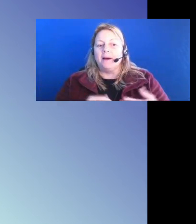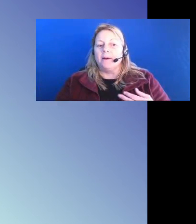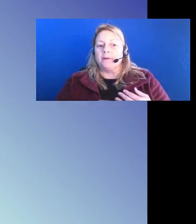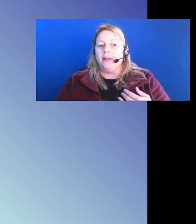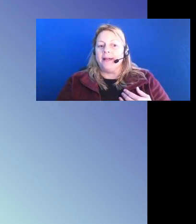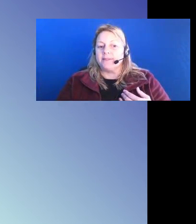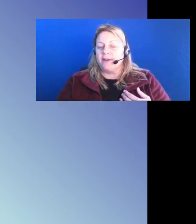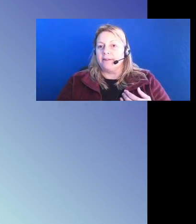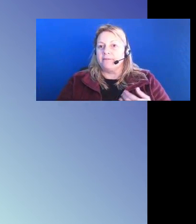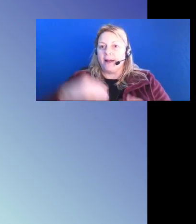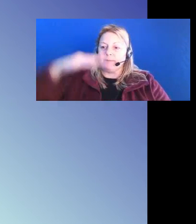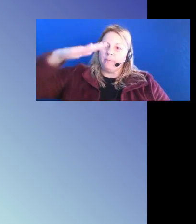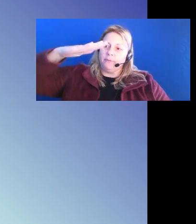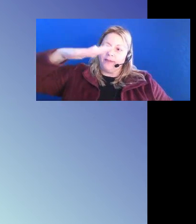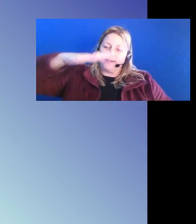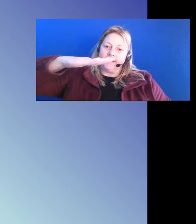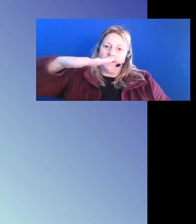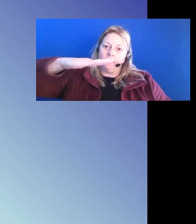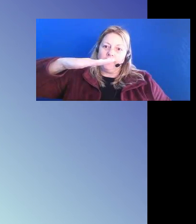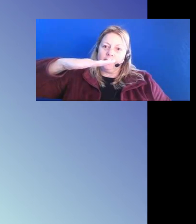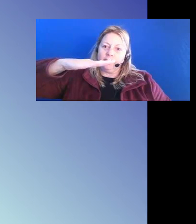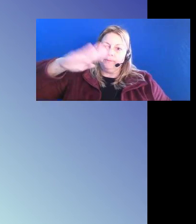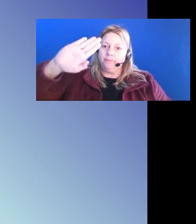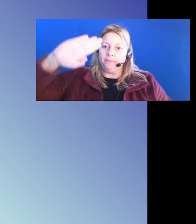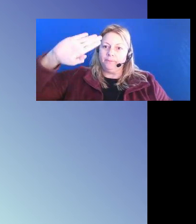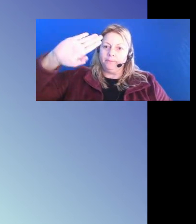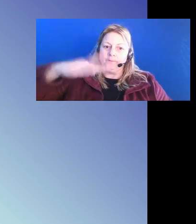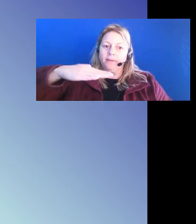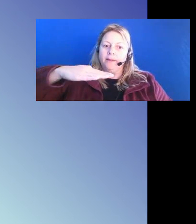and classifier 5 facing downward.